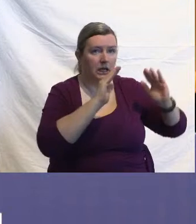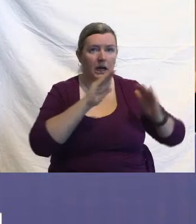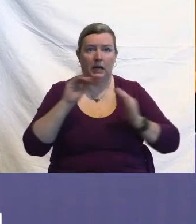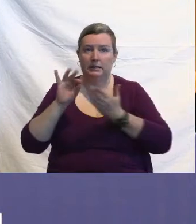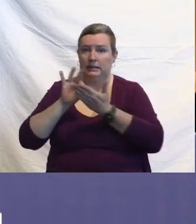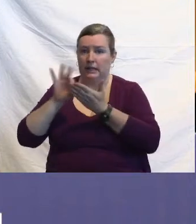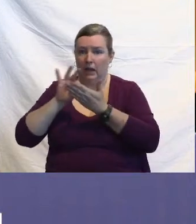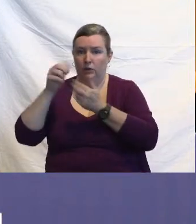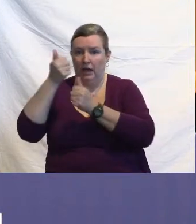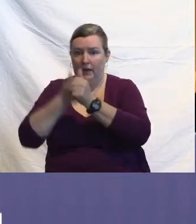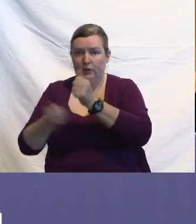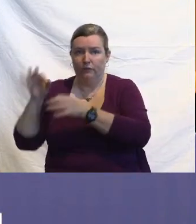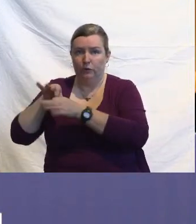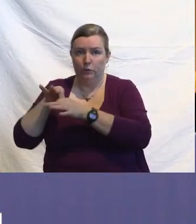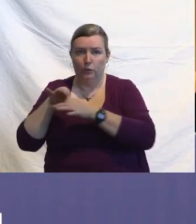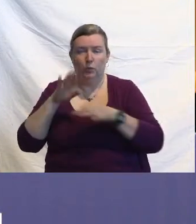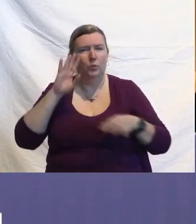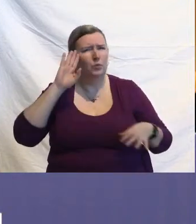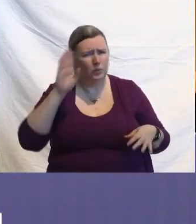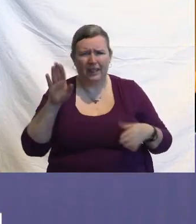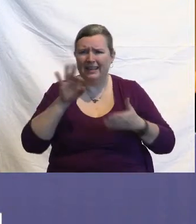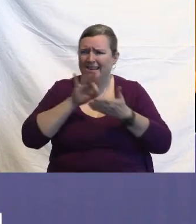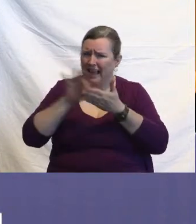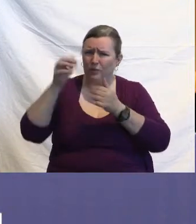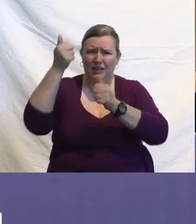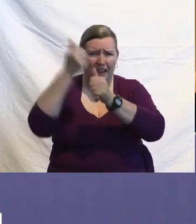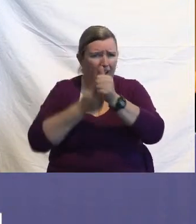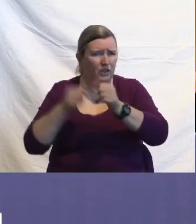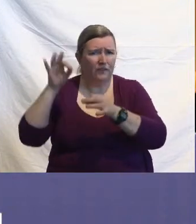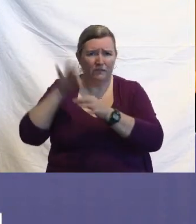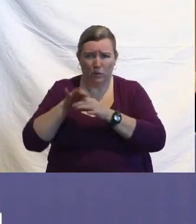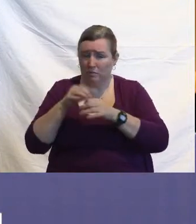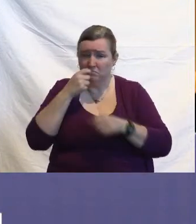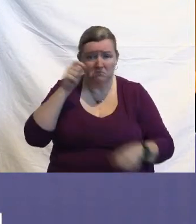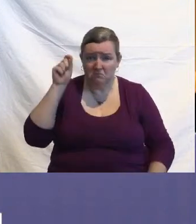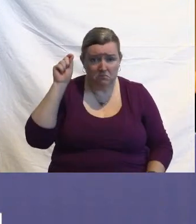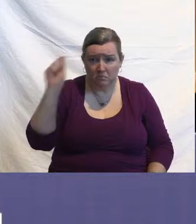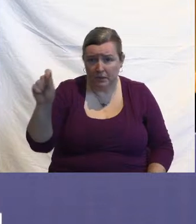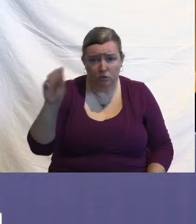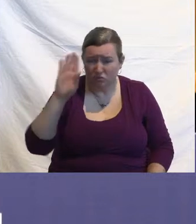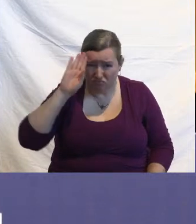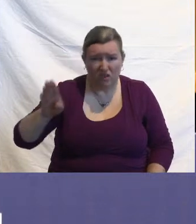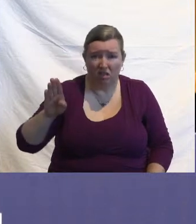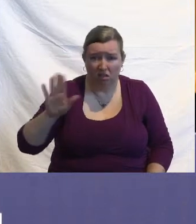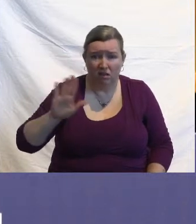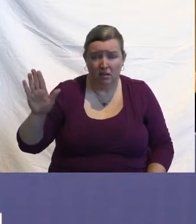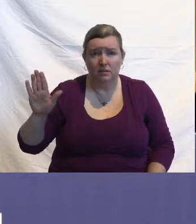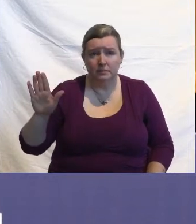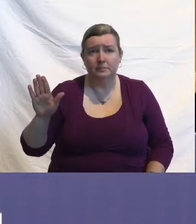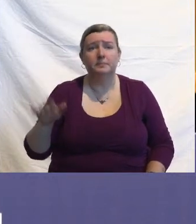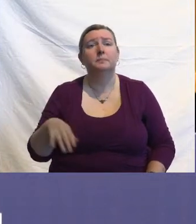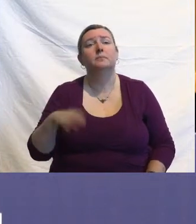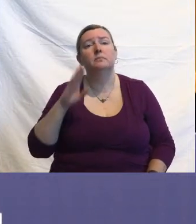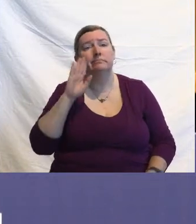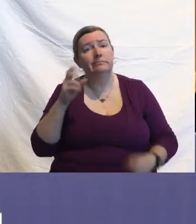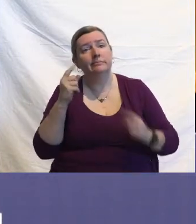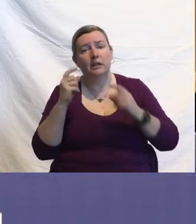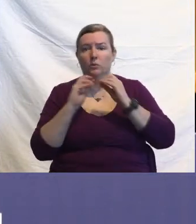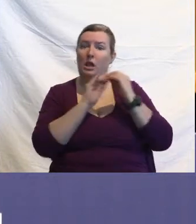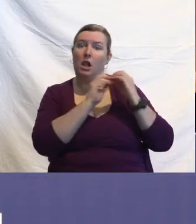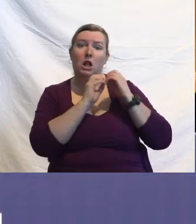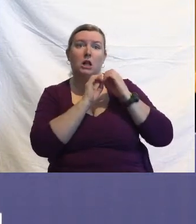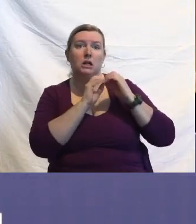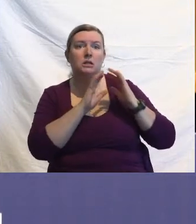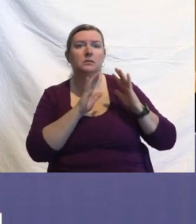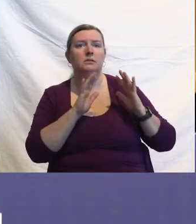count every vote. That's never been in question, right? So that's going to happen. But I think it's incredibly dangerous when it's mathematically